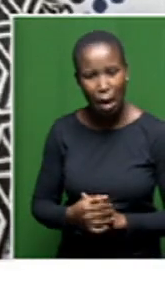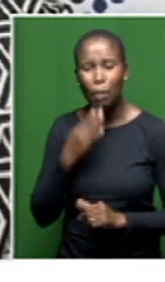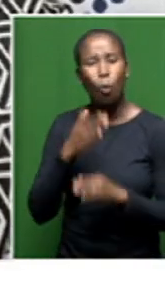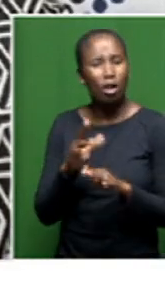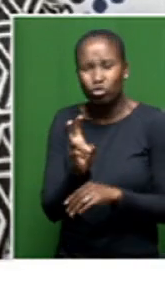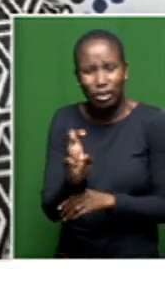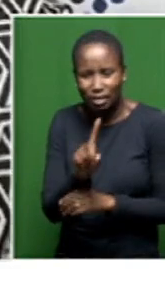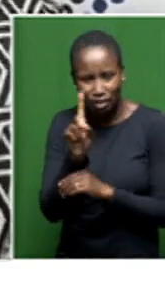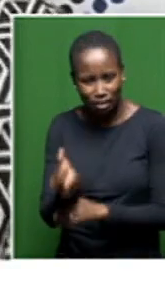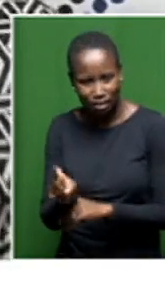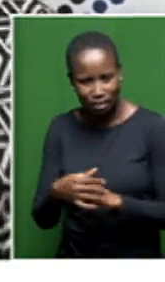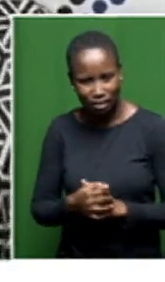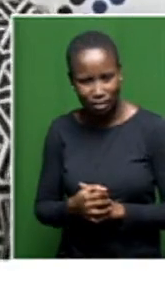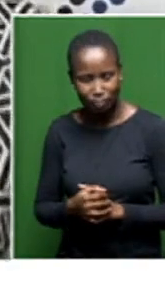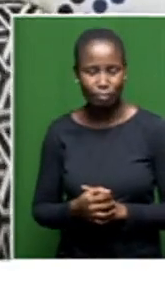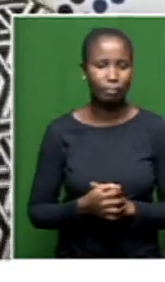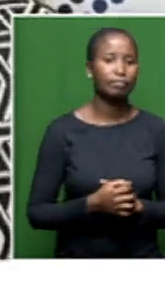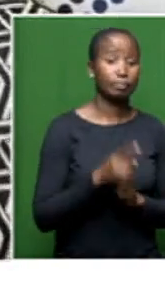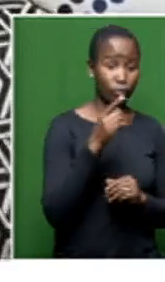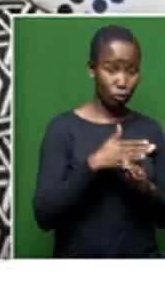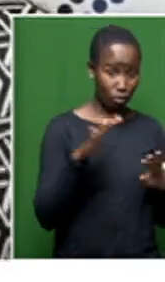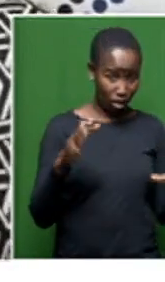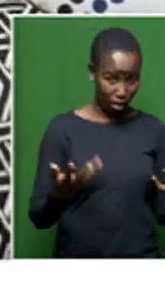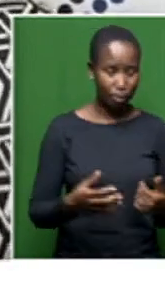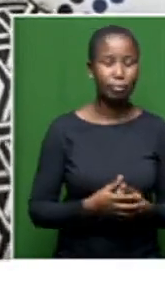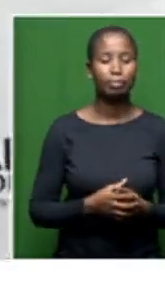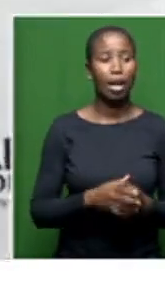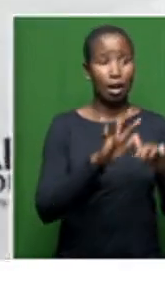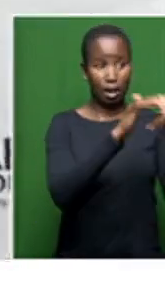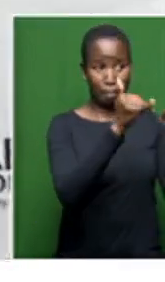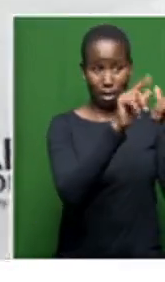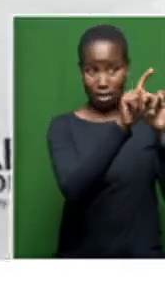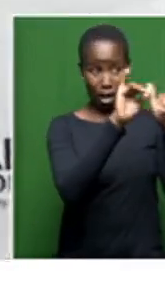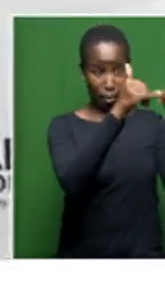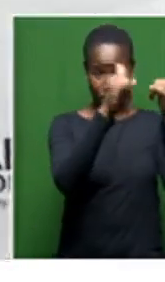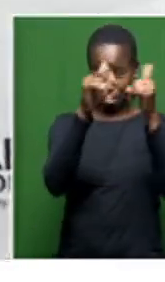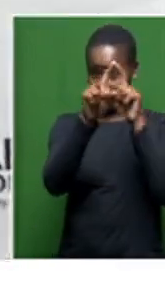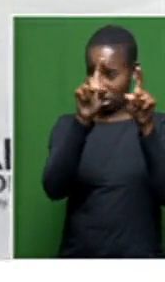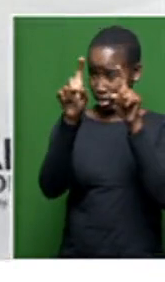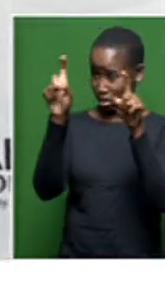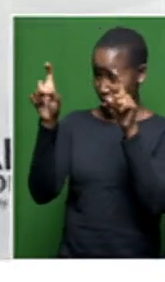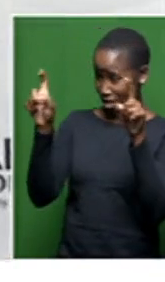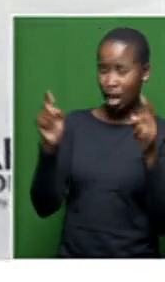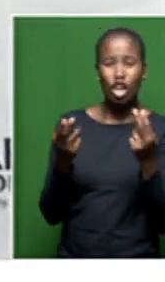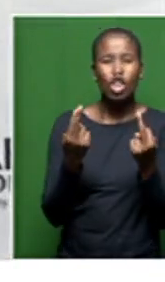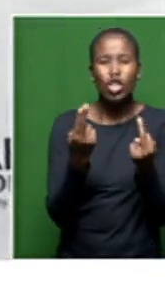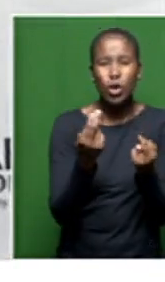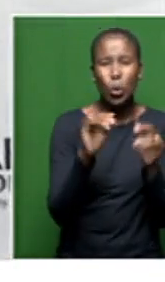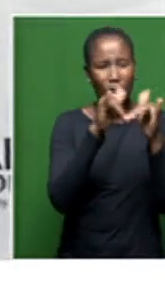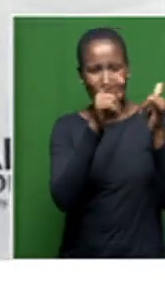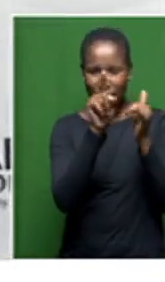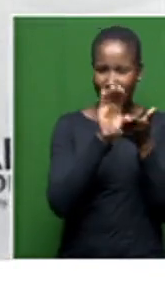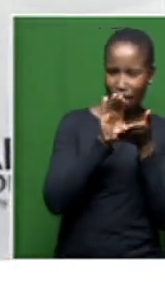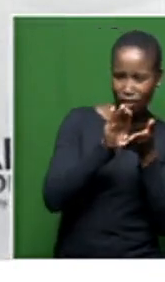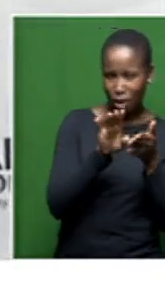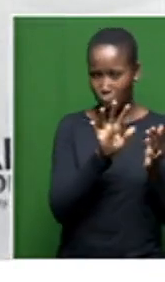work? So how it works is that we would get a sense from companies in terms of their new investments that we're going to